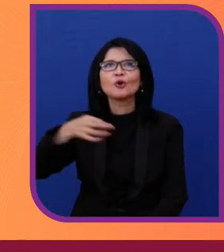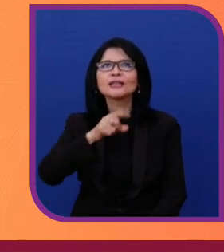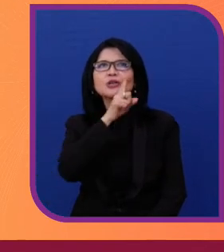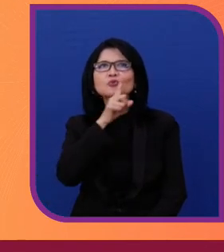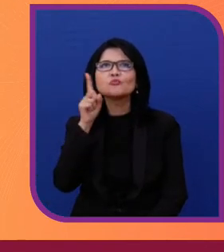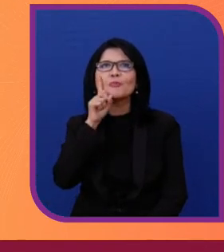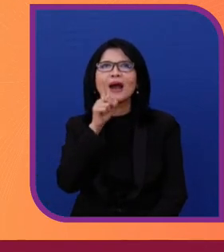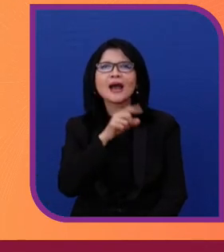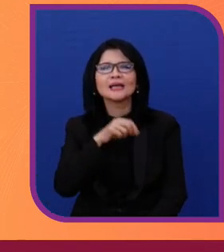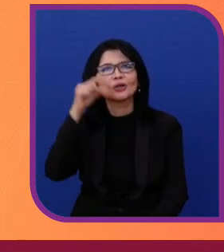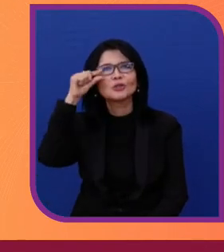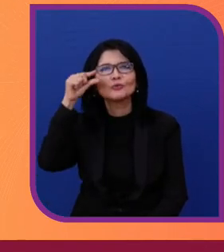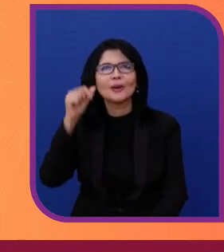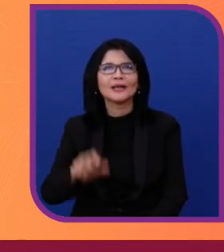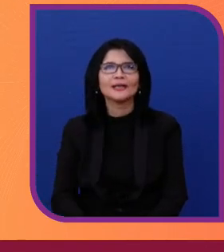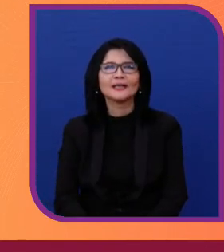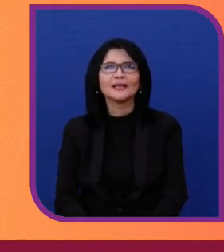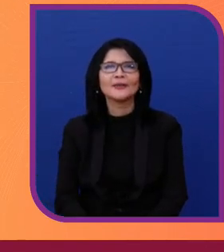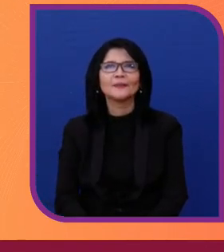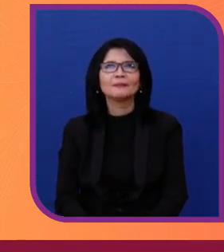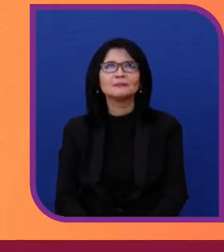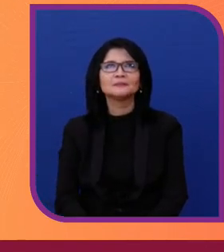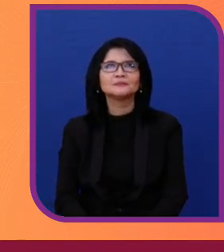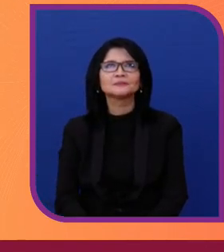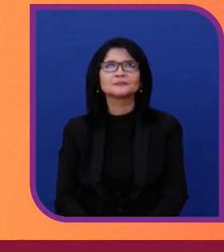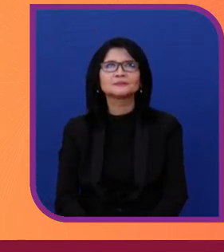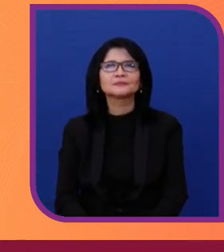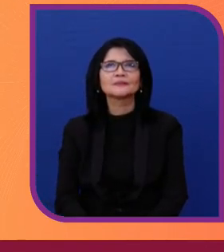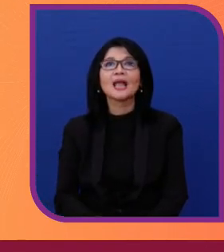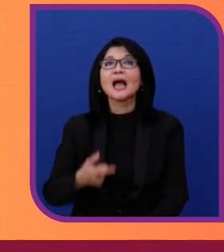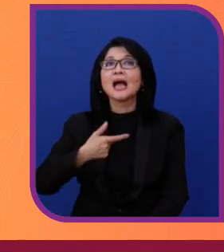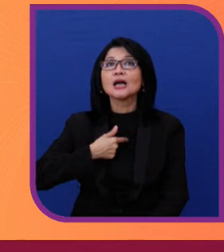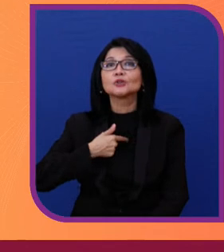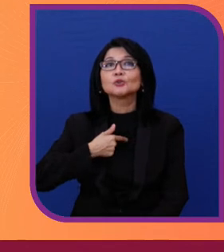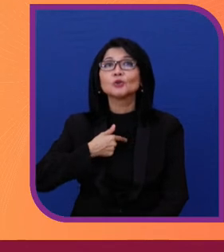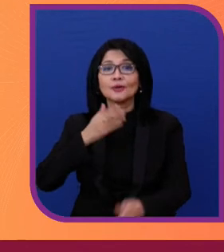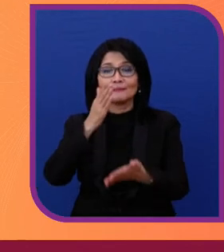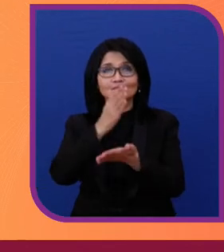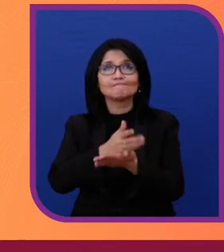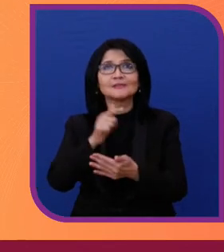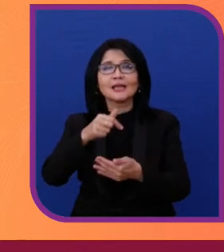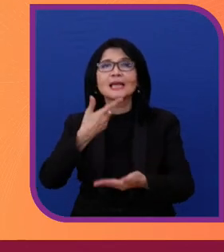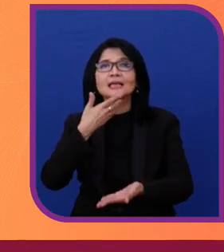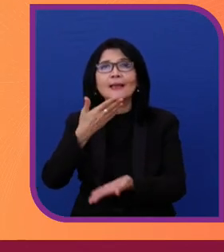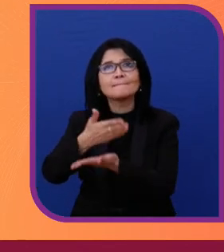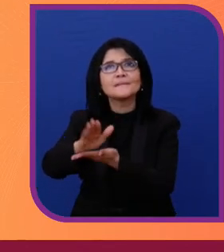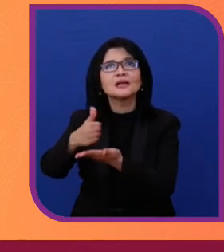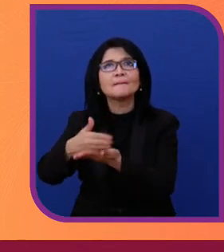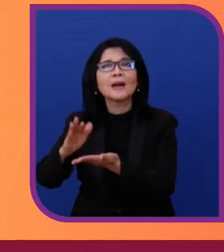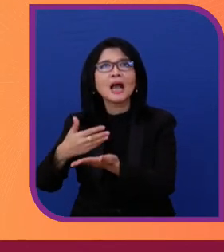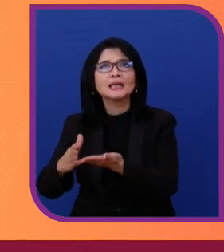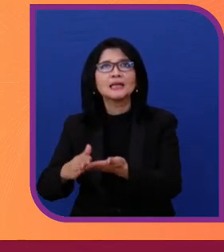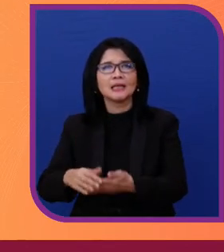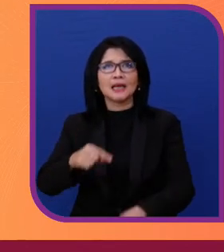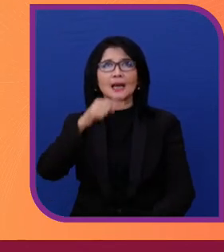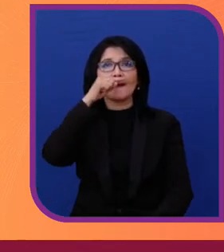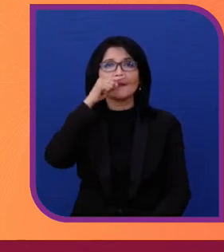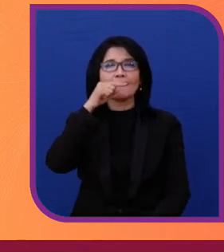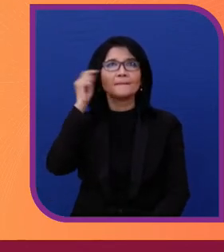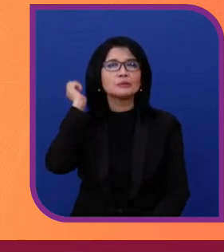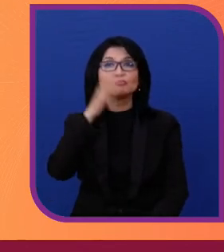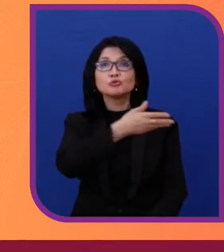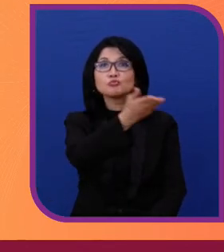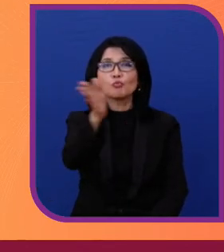ah opposition out like to share with you the elaboration of